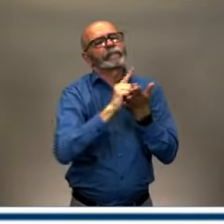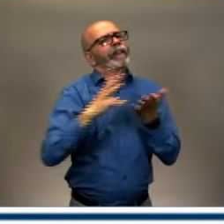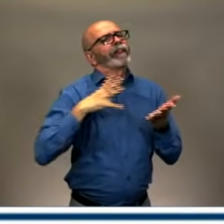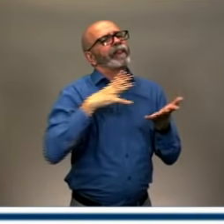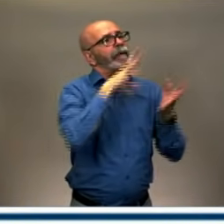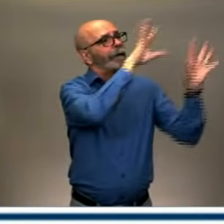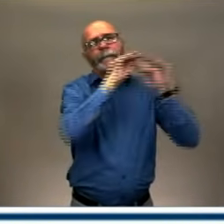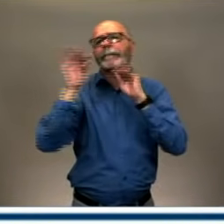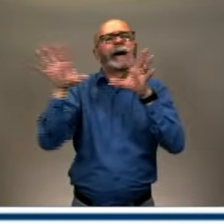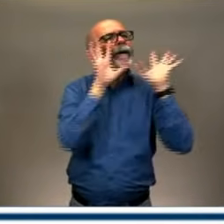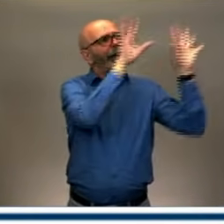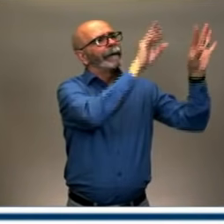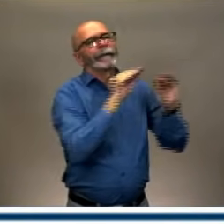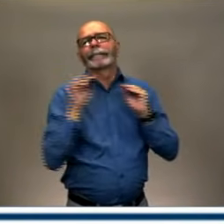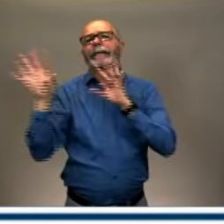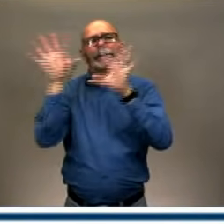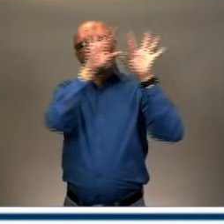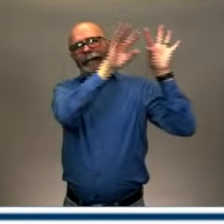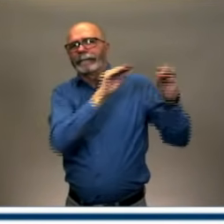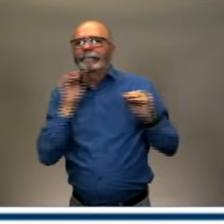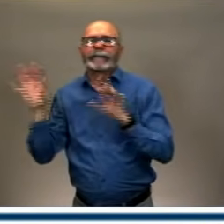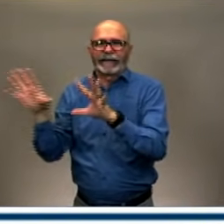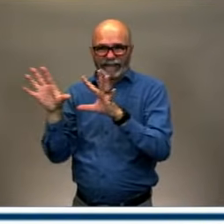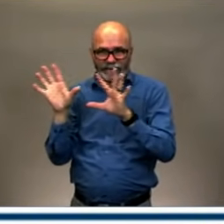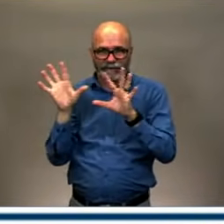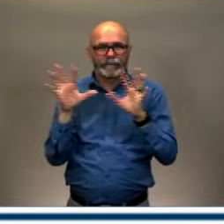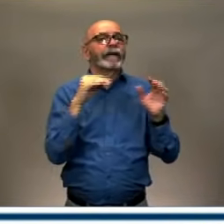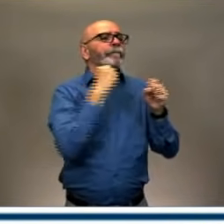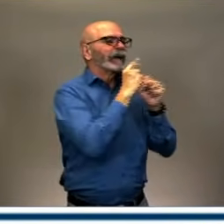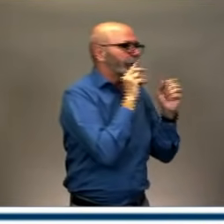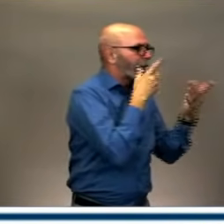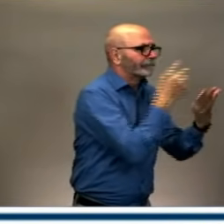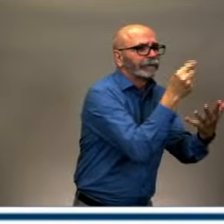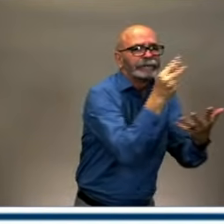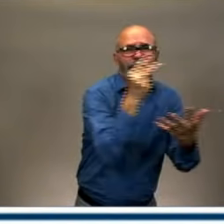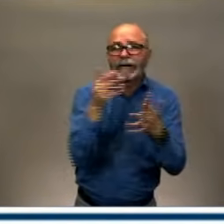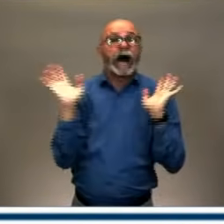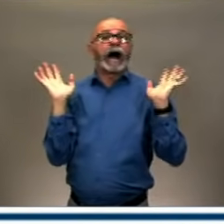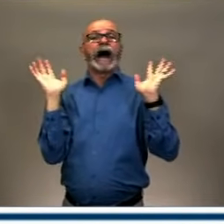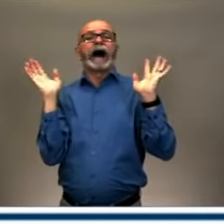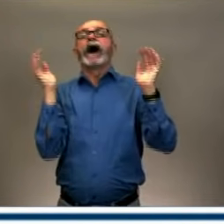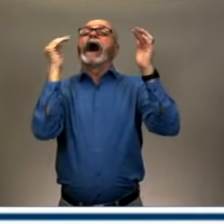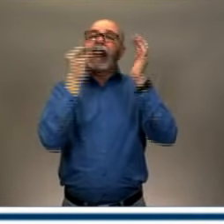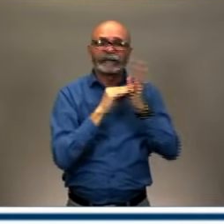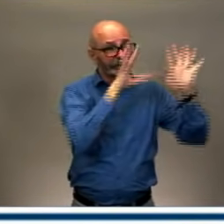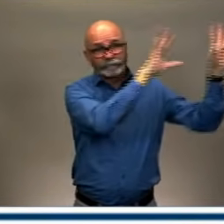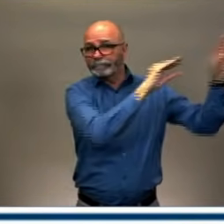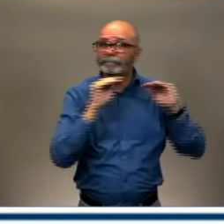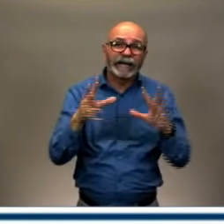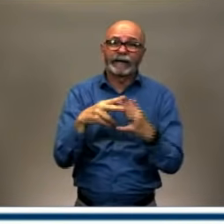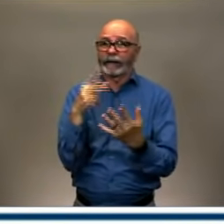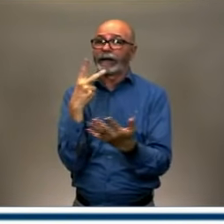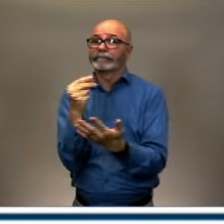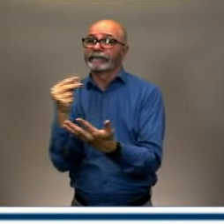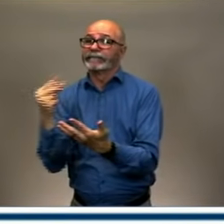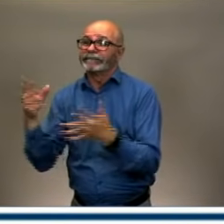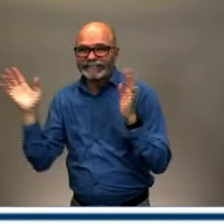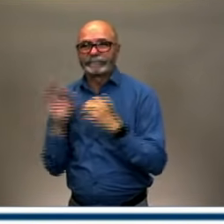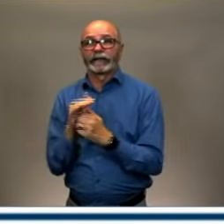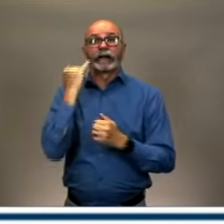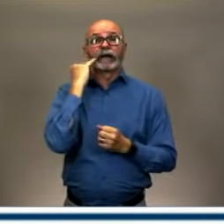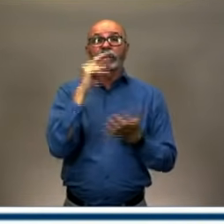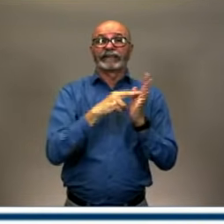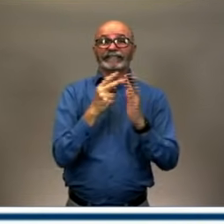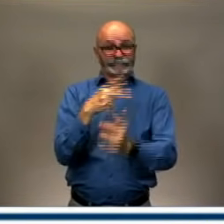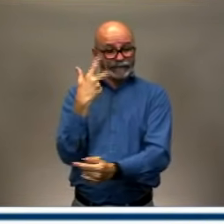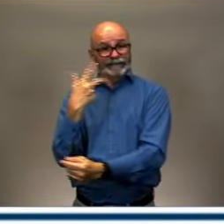be receiving. But we need to acknowledge and understand that this is by far the most complex vaccine program that we have ever